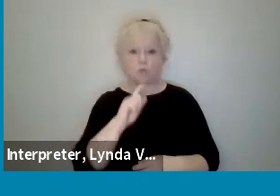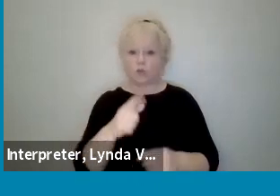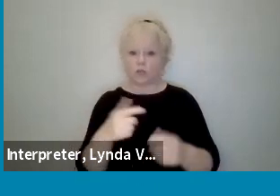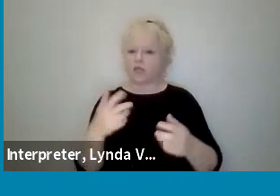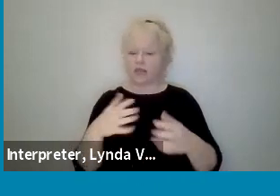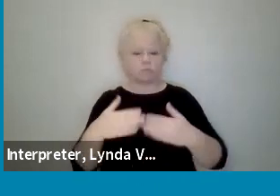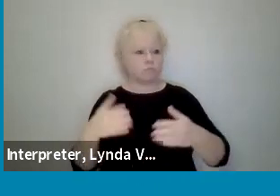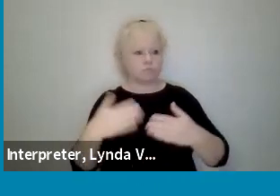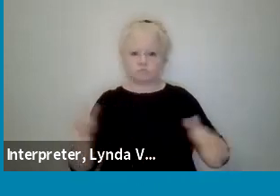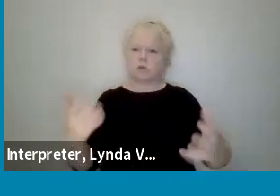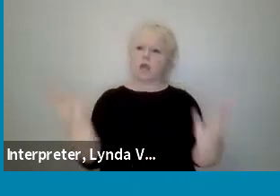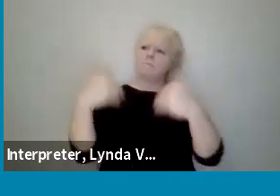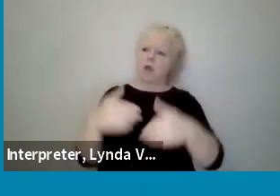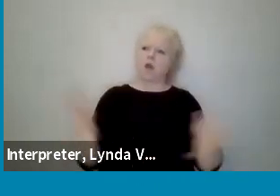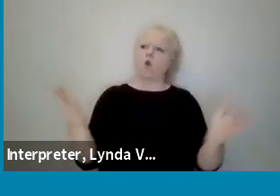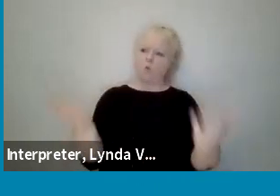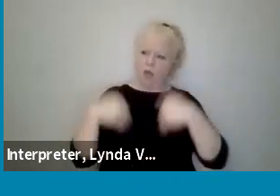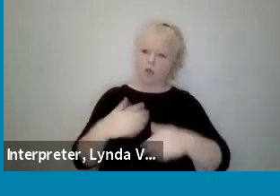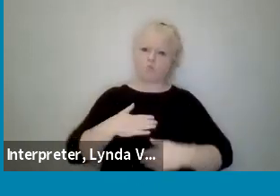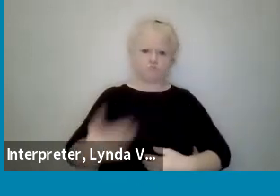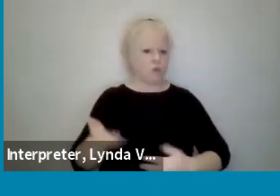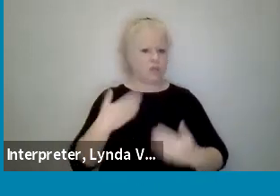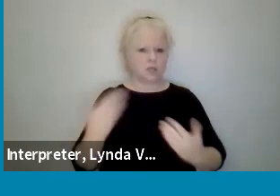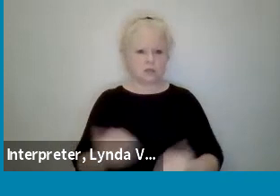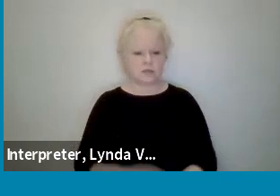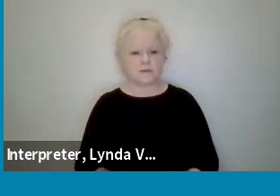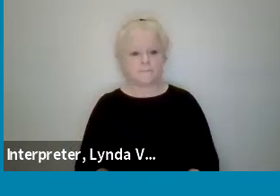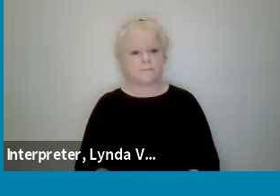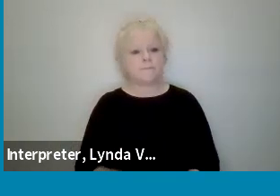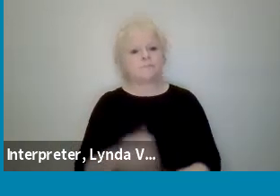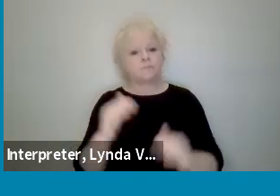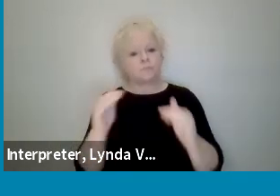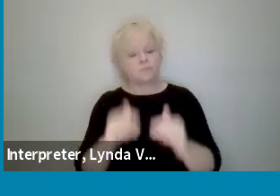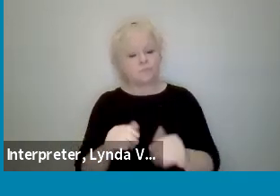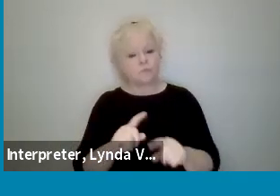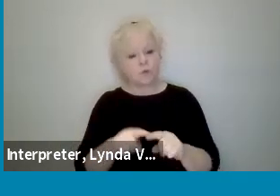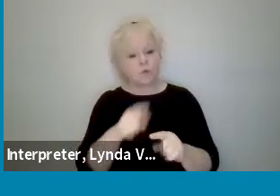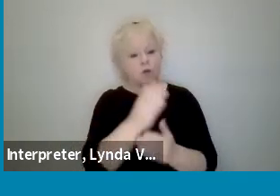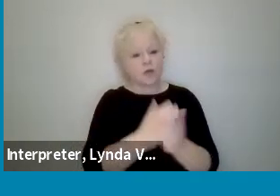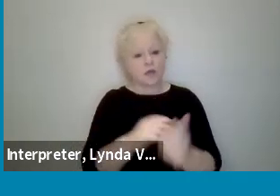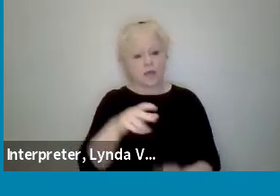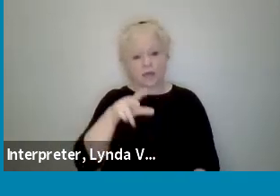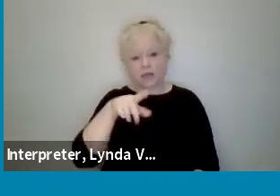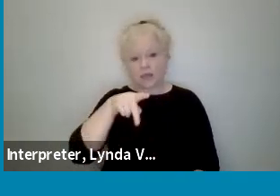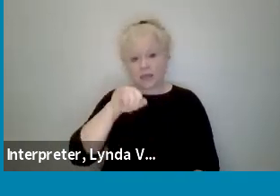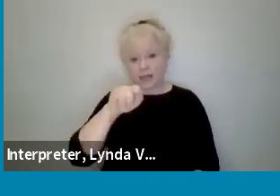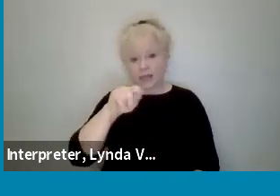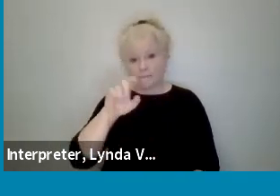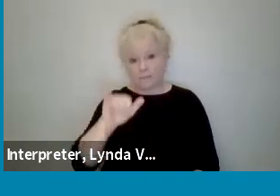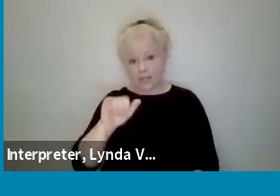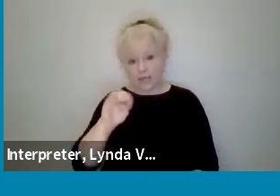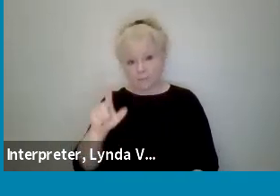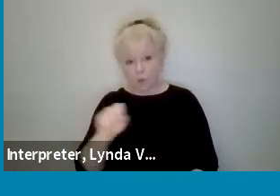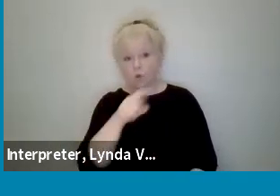us today Nathan Polite, General Manager, and Adam Scott, Operations Manager at Pitney Bowes Pre-Sorting Facility